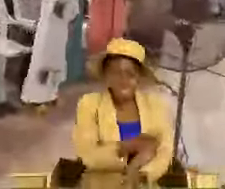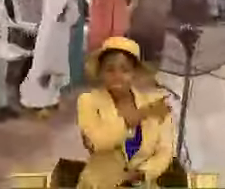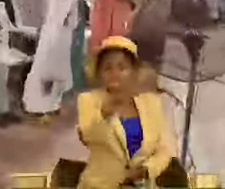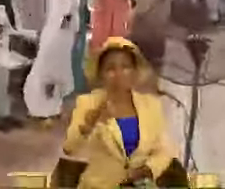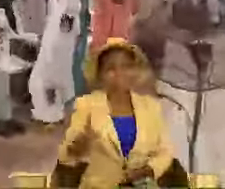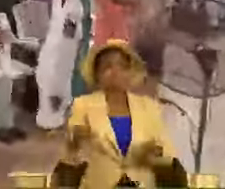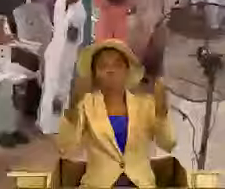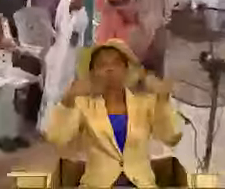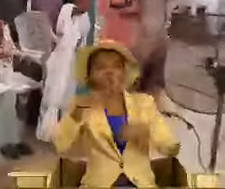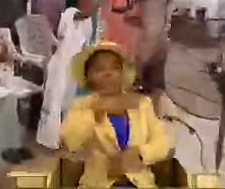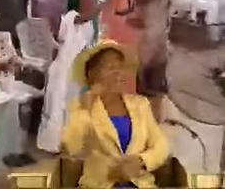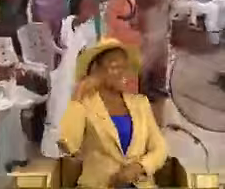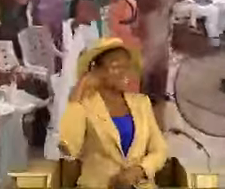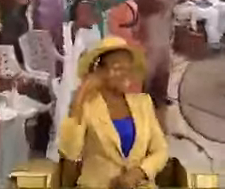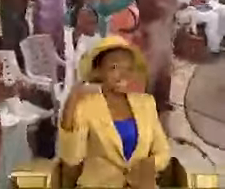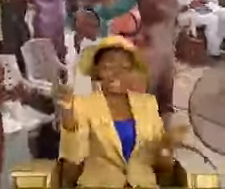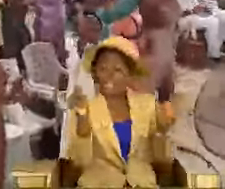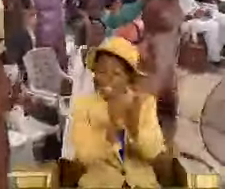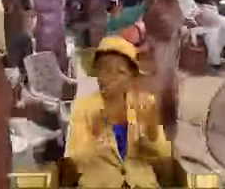testimony in the name of